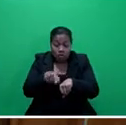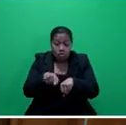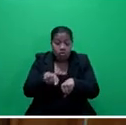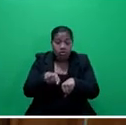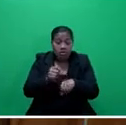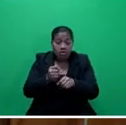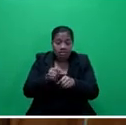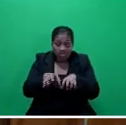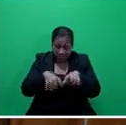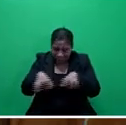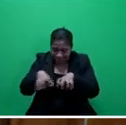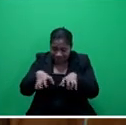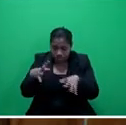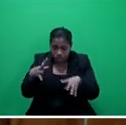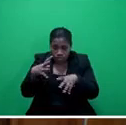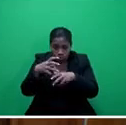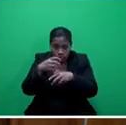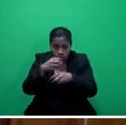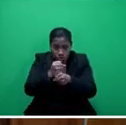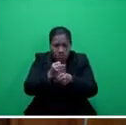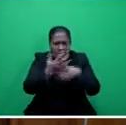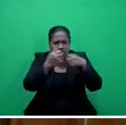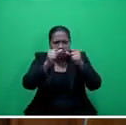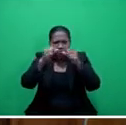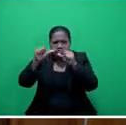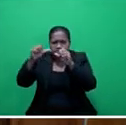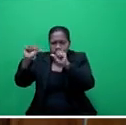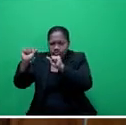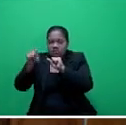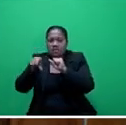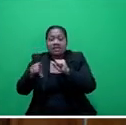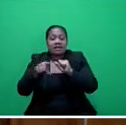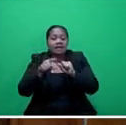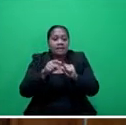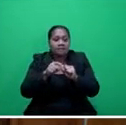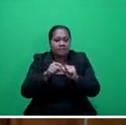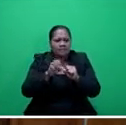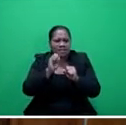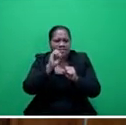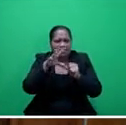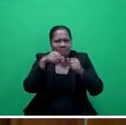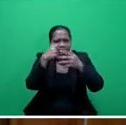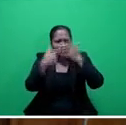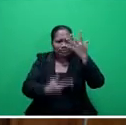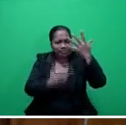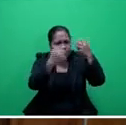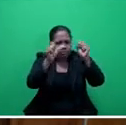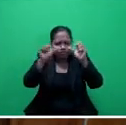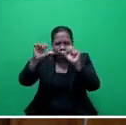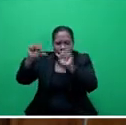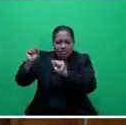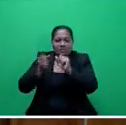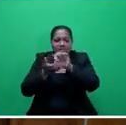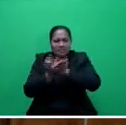by the office in achieving the 10 pillars of the ministry. The committee was also mindful